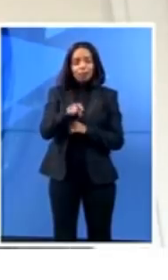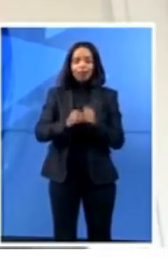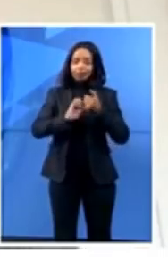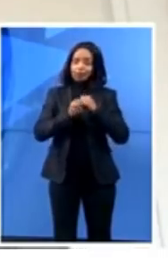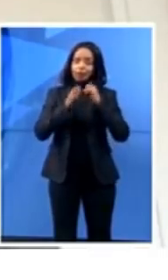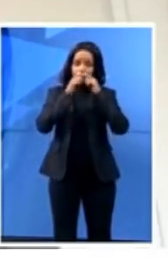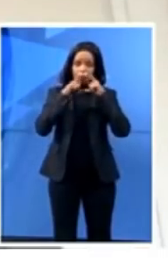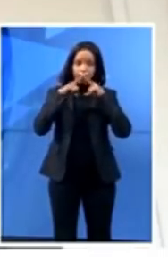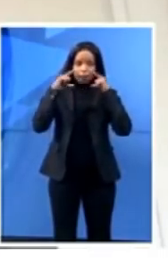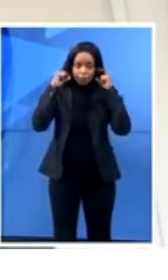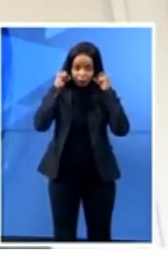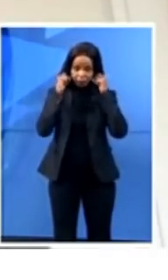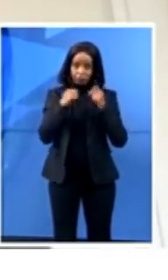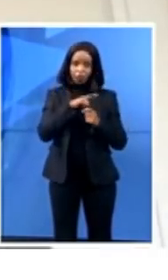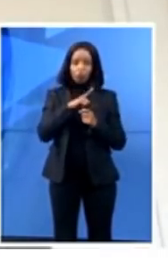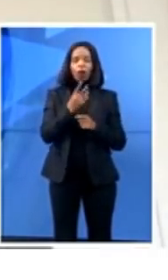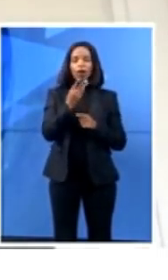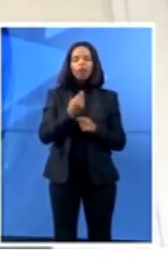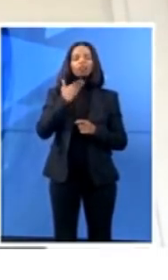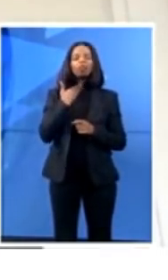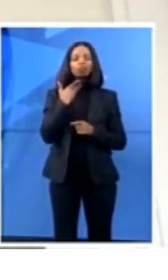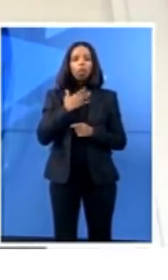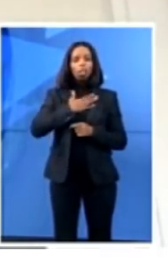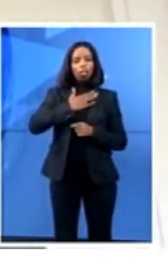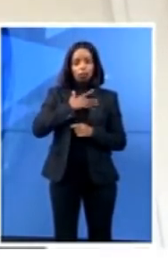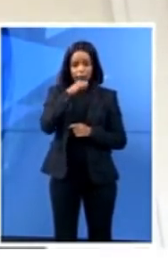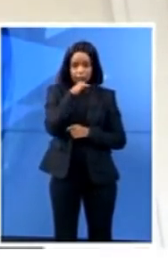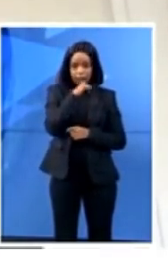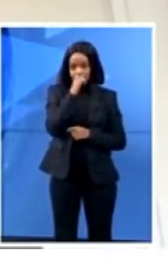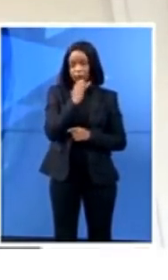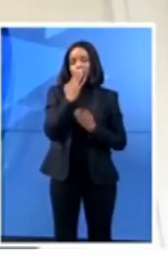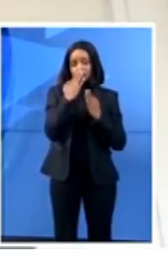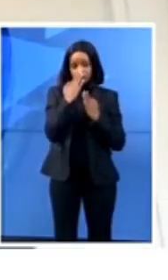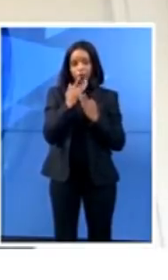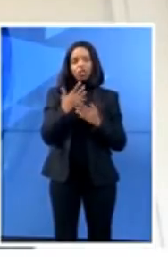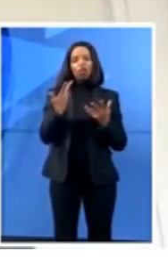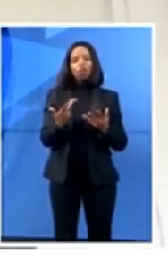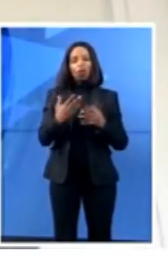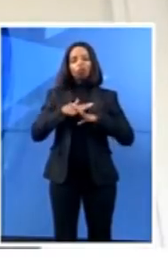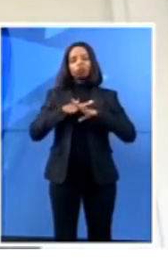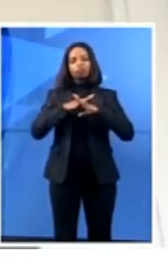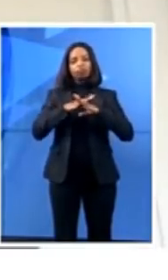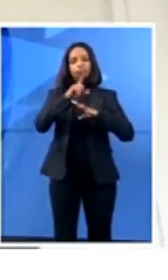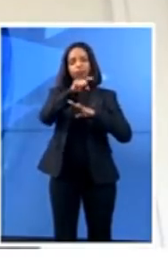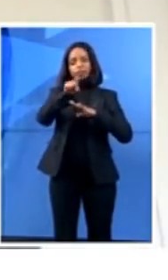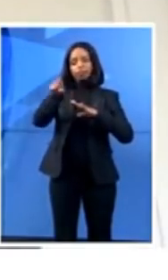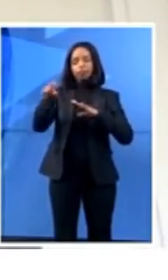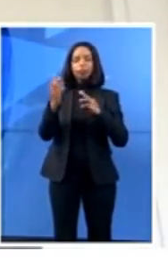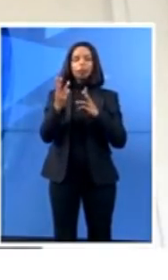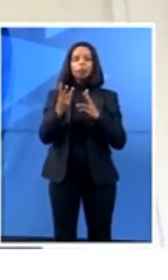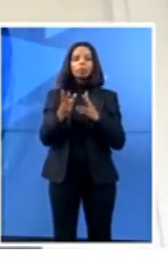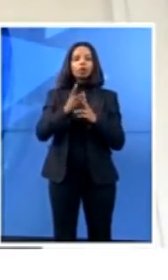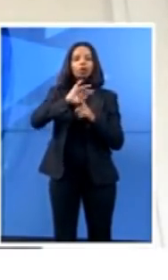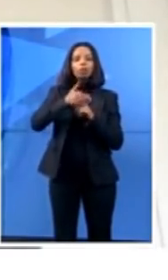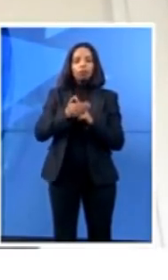that will keep the virus sort of localized. That's a definite, and that we are also recommending. Mm. Now, what